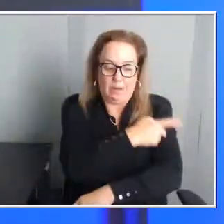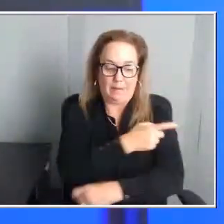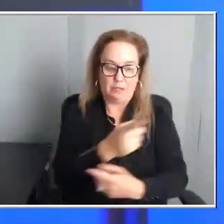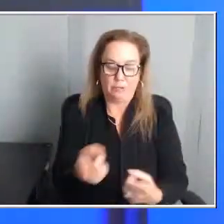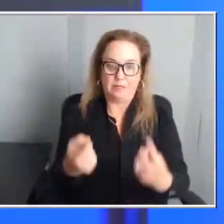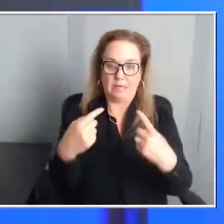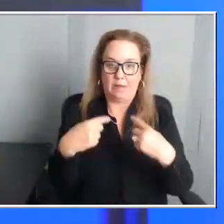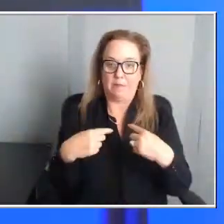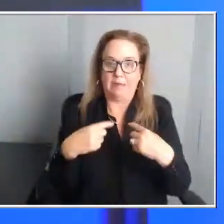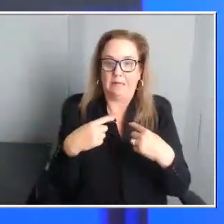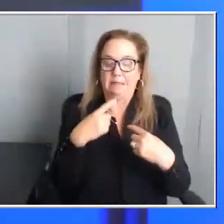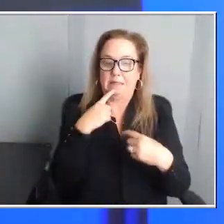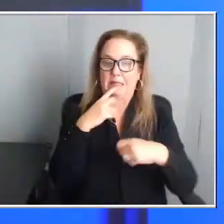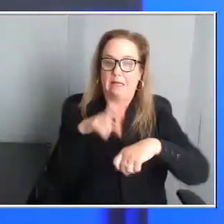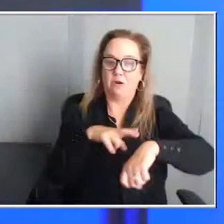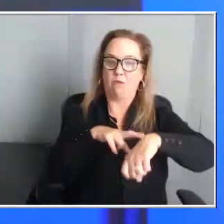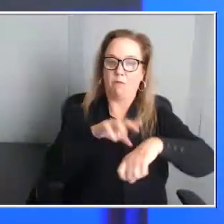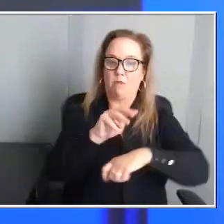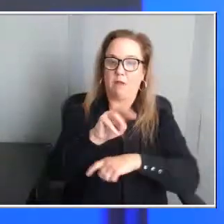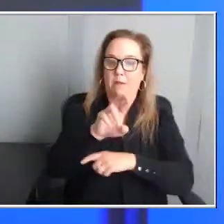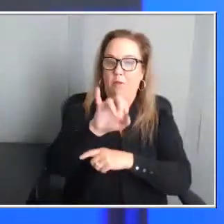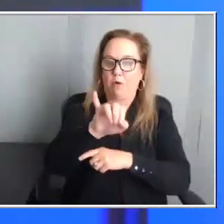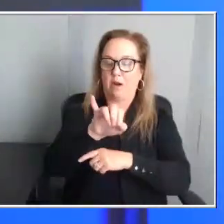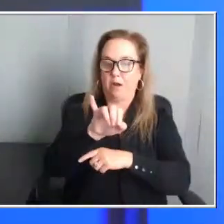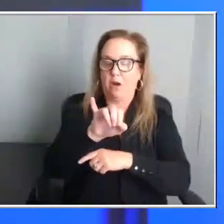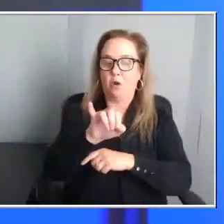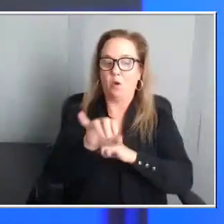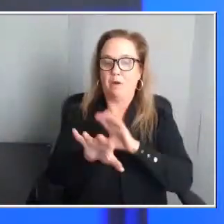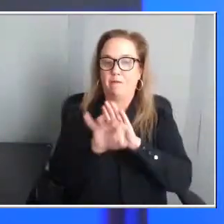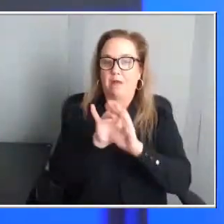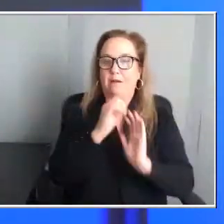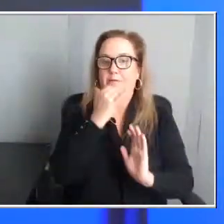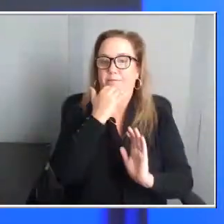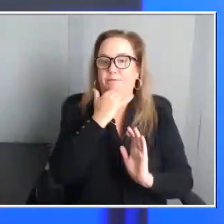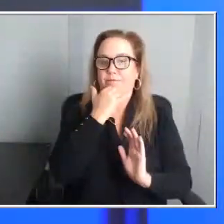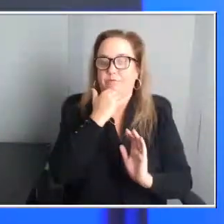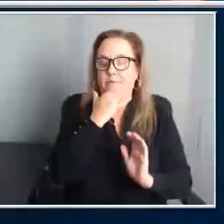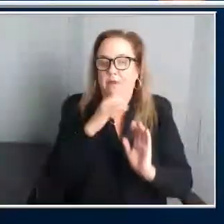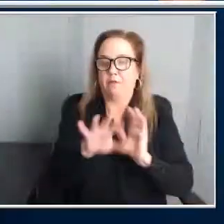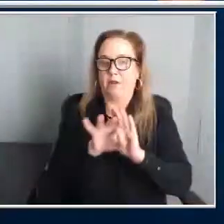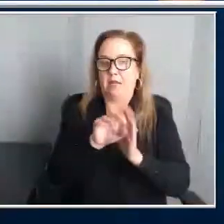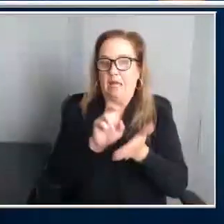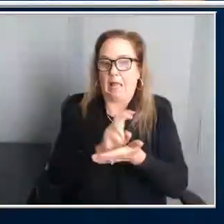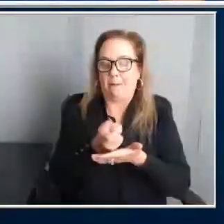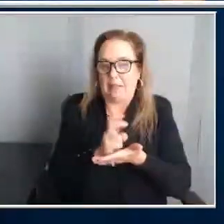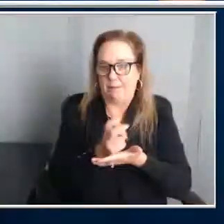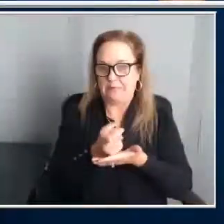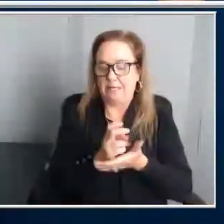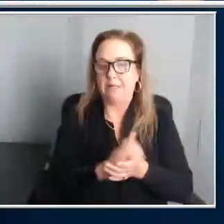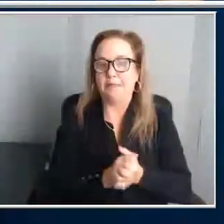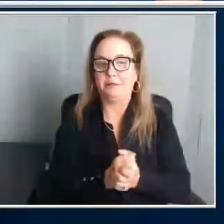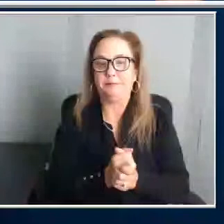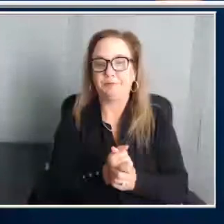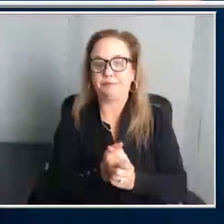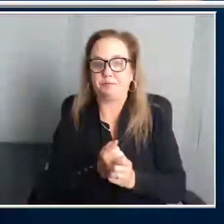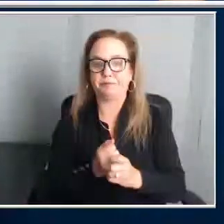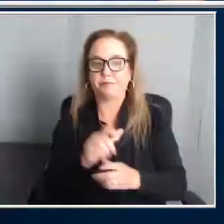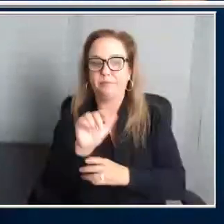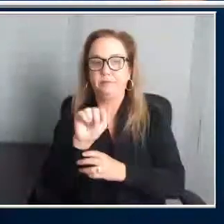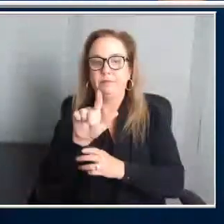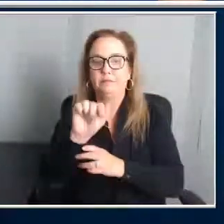being told they had normal MRIs, we actually find an abnormality that is known to cause epilepsy. I want to go now to Alex and